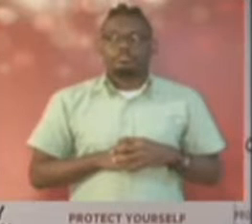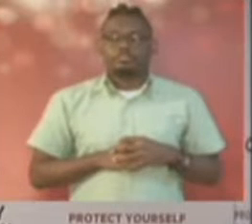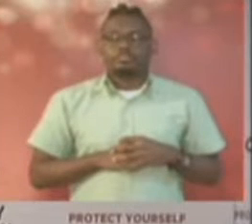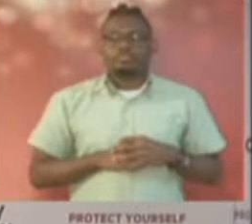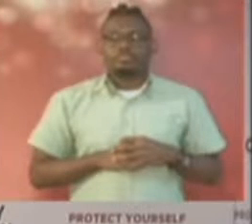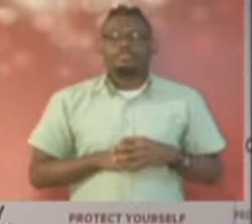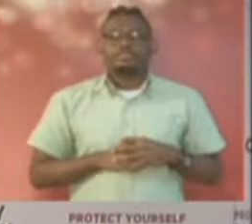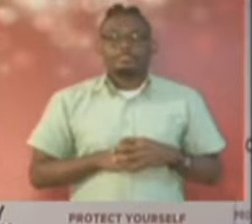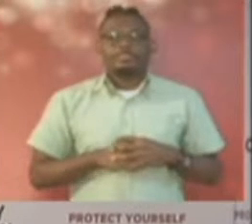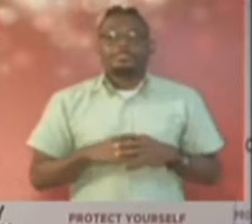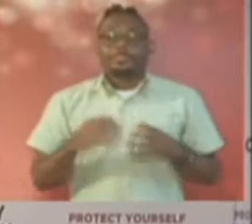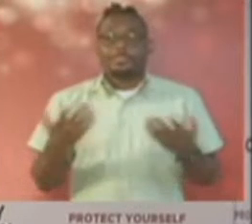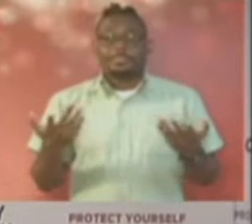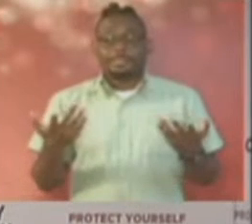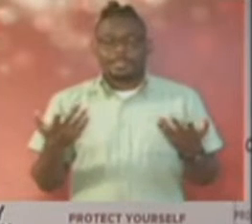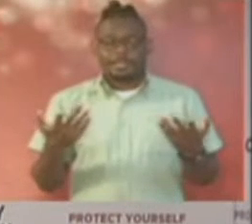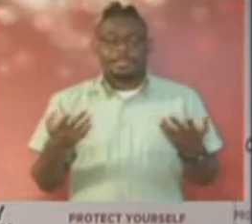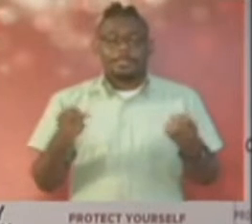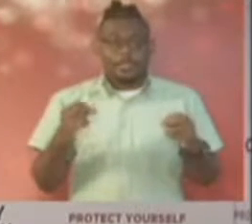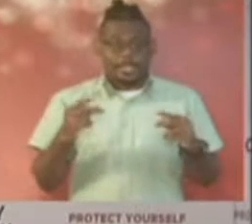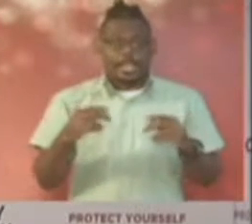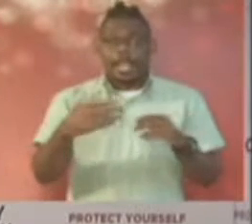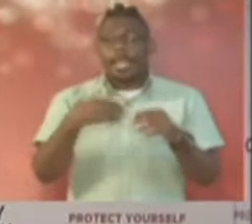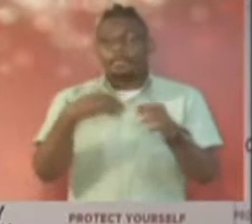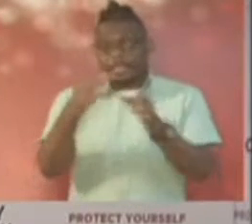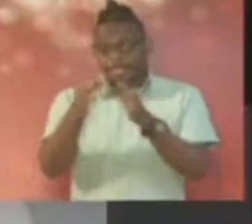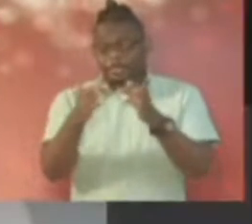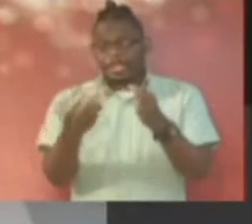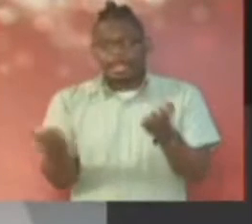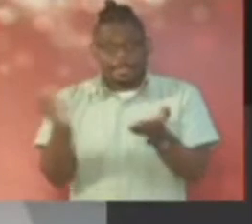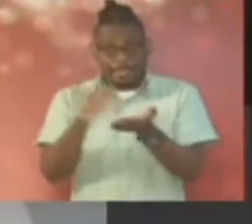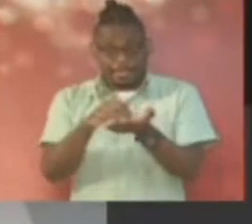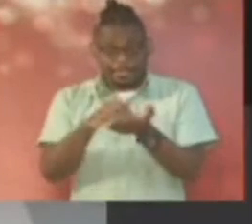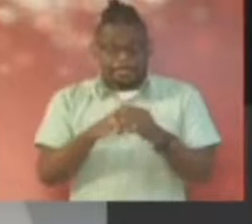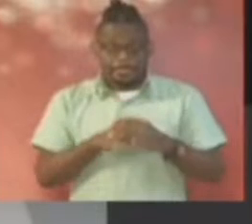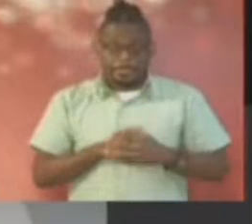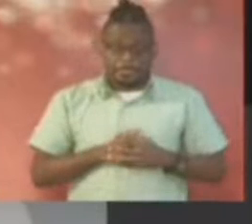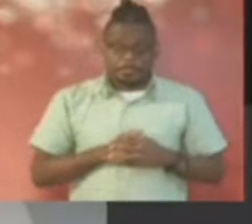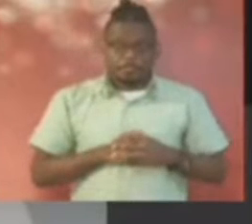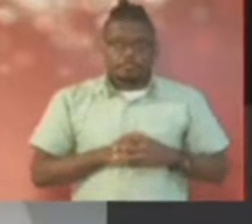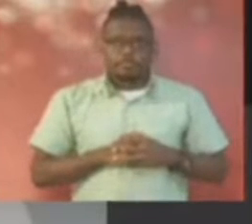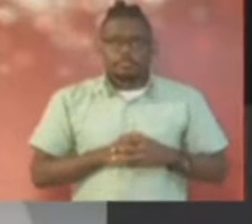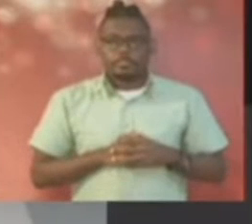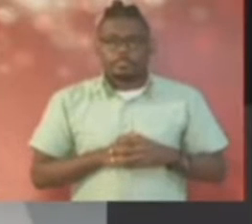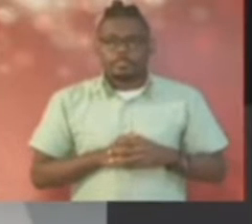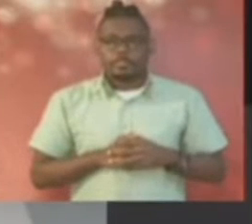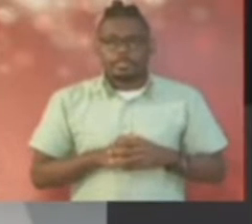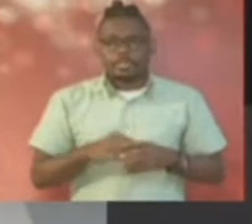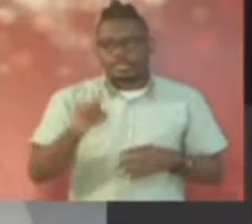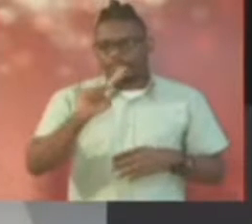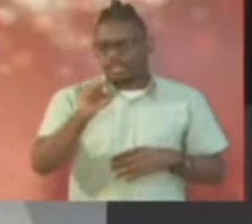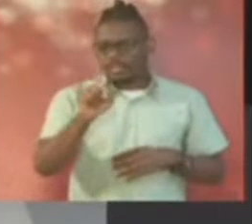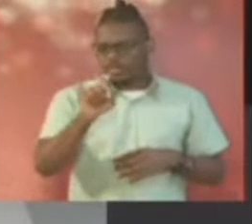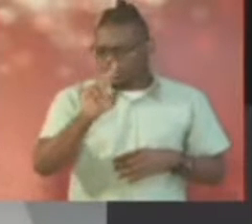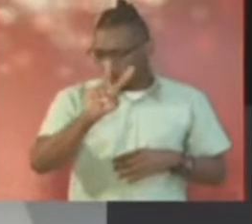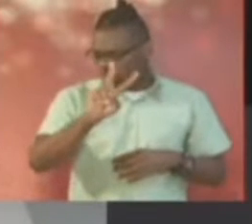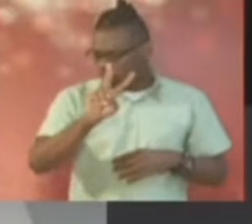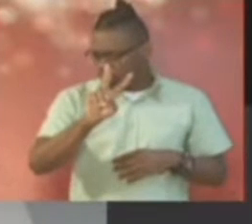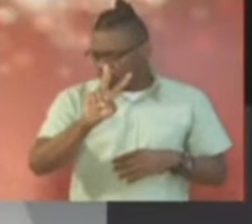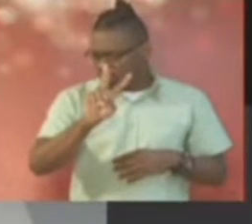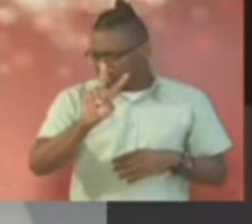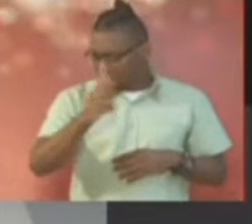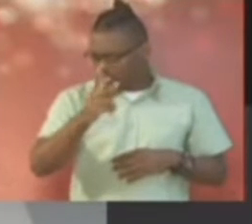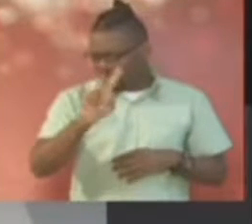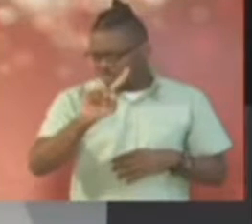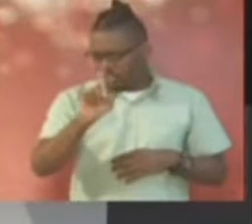those SCA tests on them. Okay, the second question I had for you, CMO. Did you get back